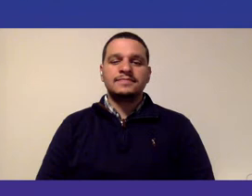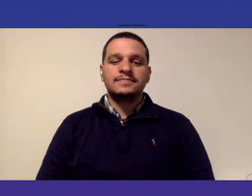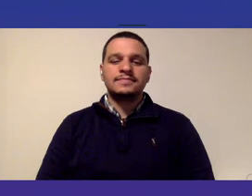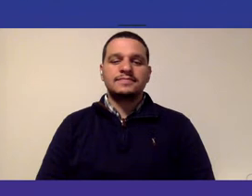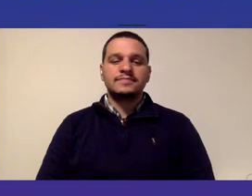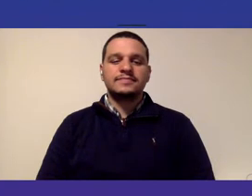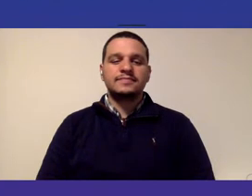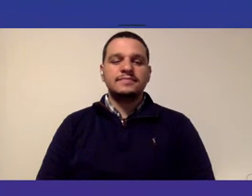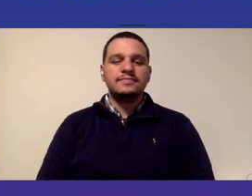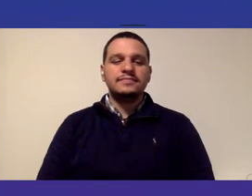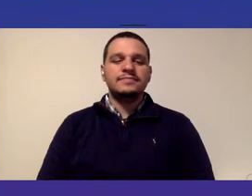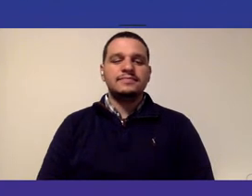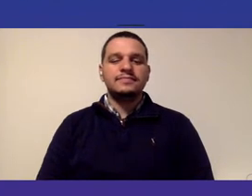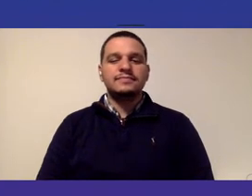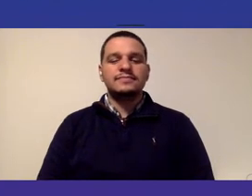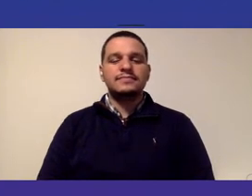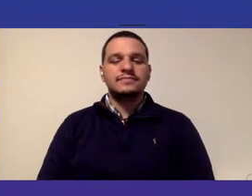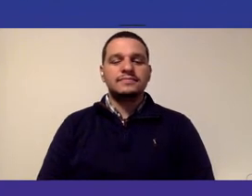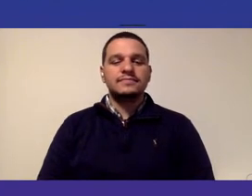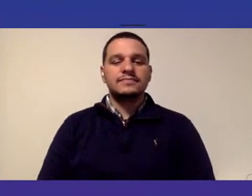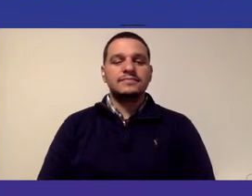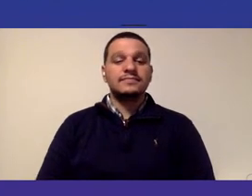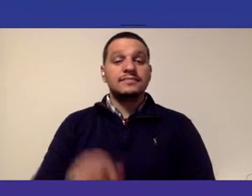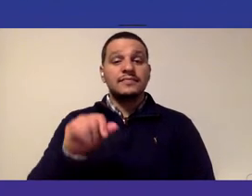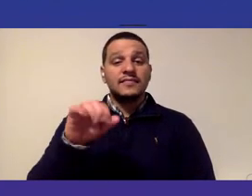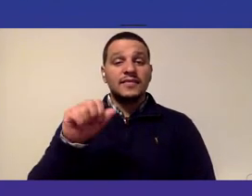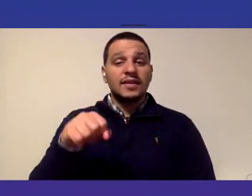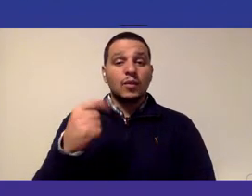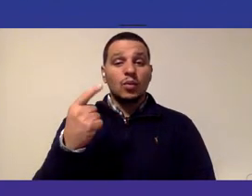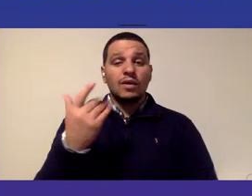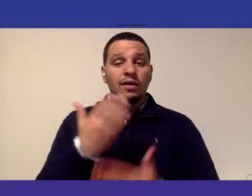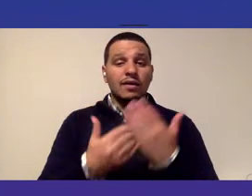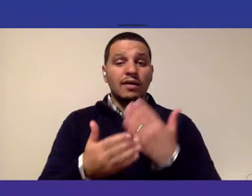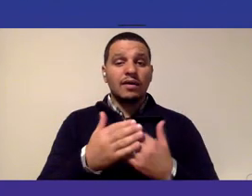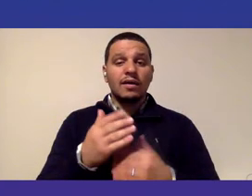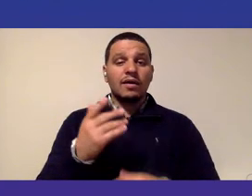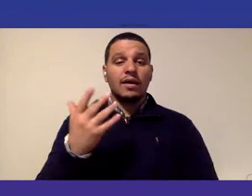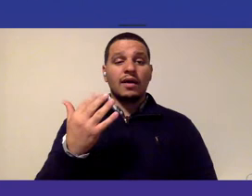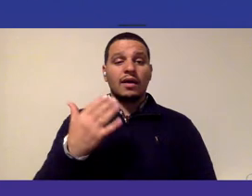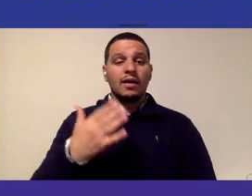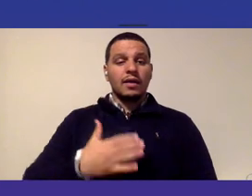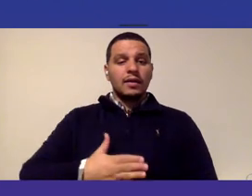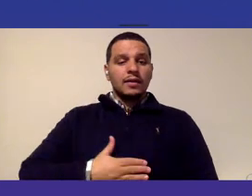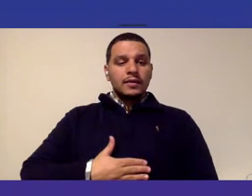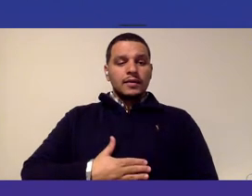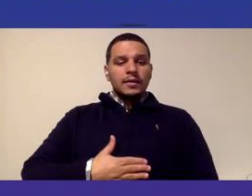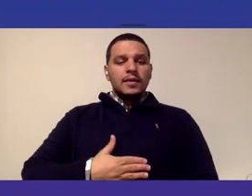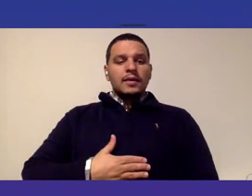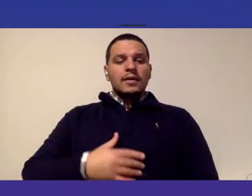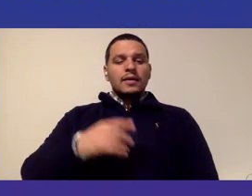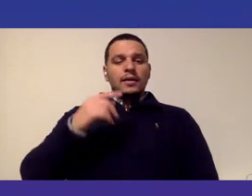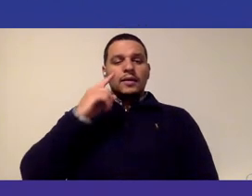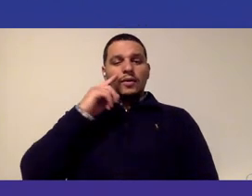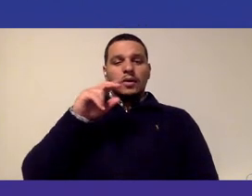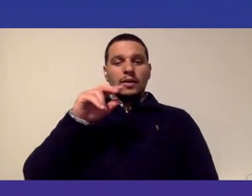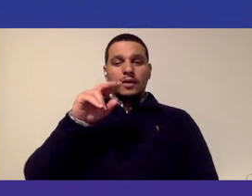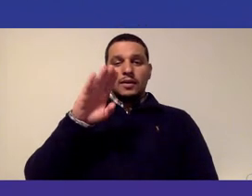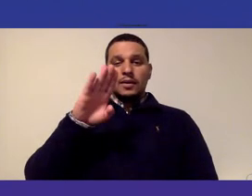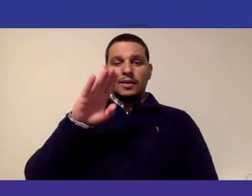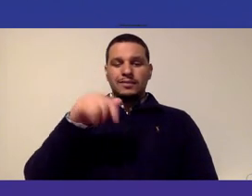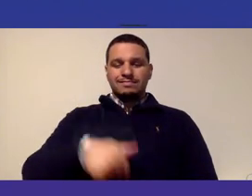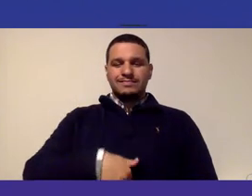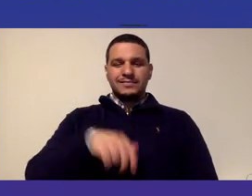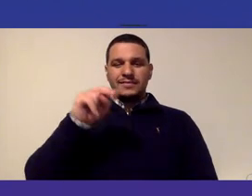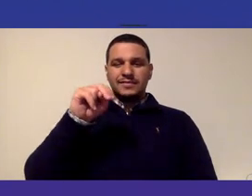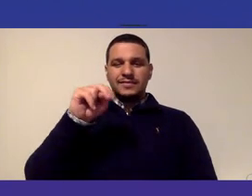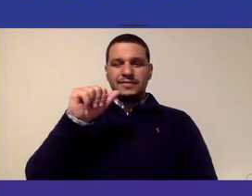And then if you can, I'd like you to take one hand and just place it at your low belly, right? Just right underneath your belly button. And then the